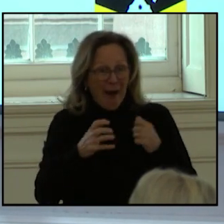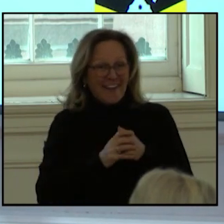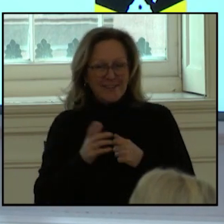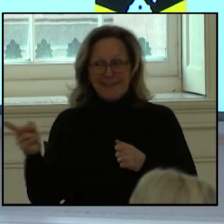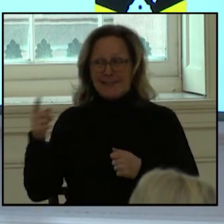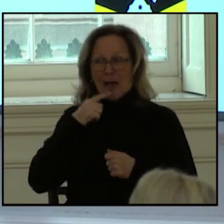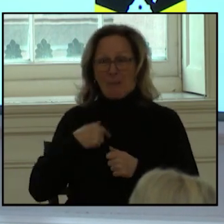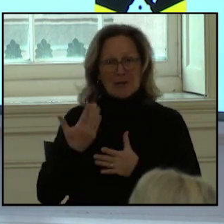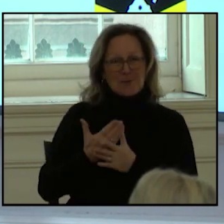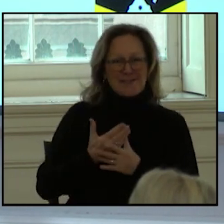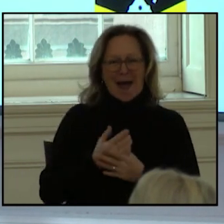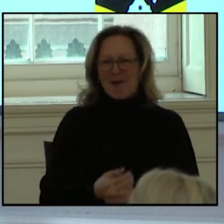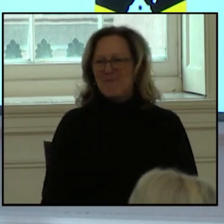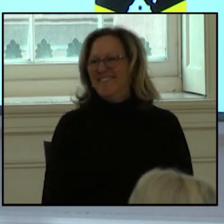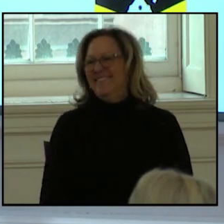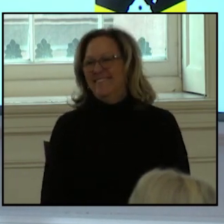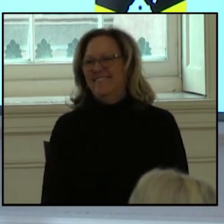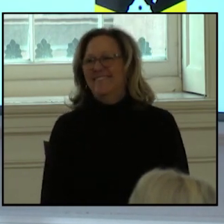Okay.